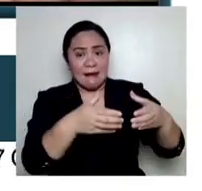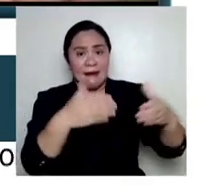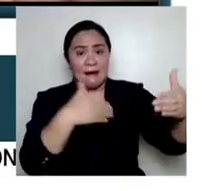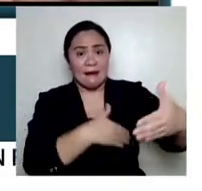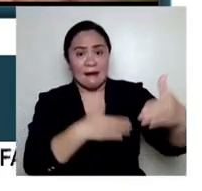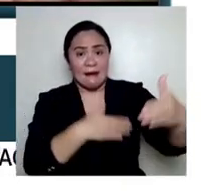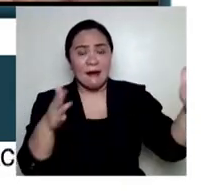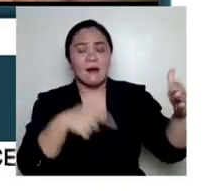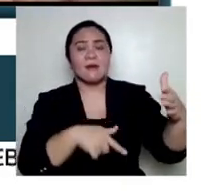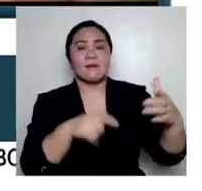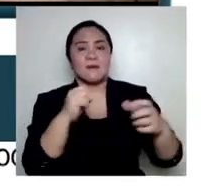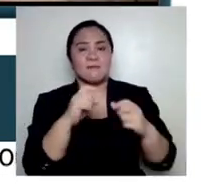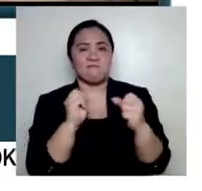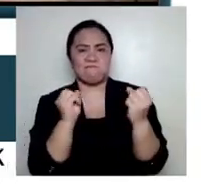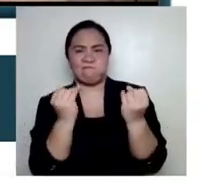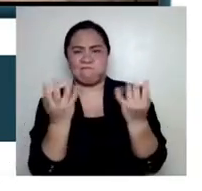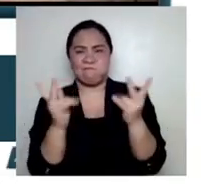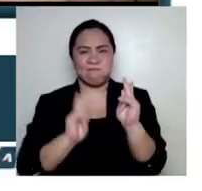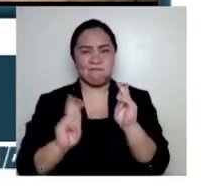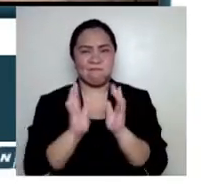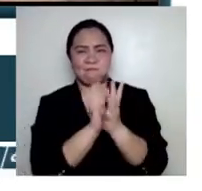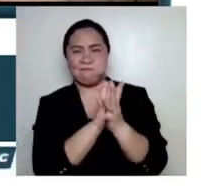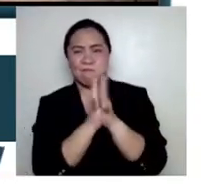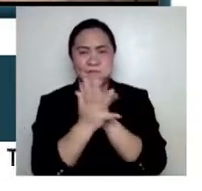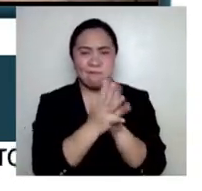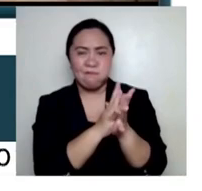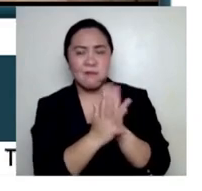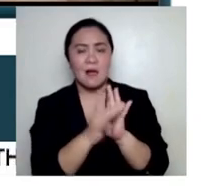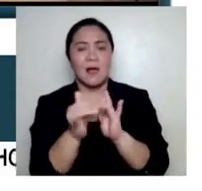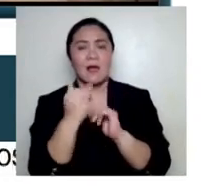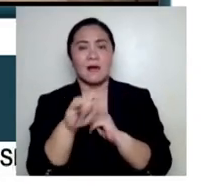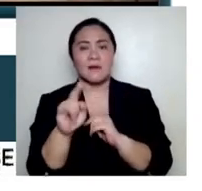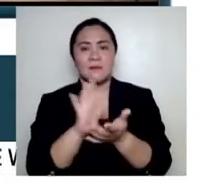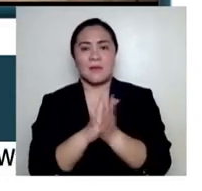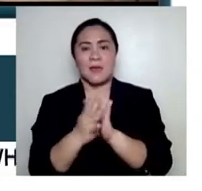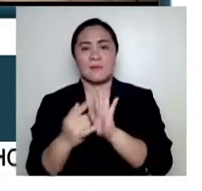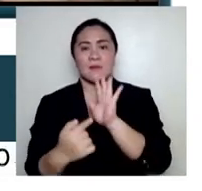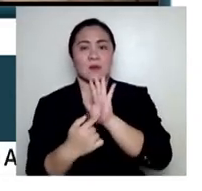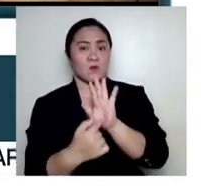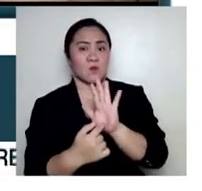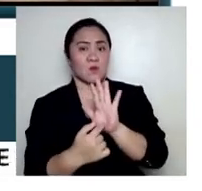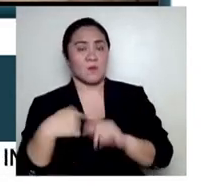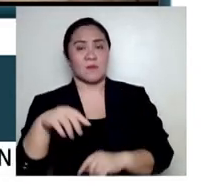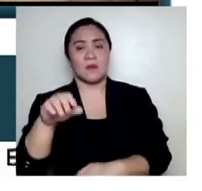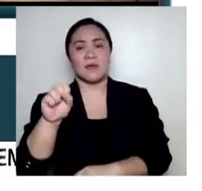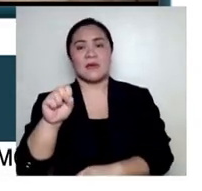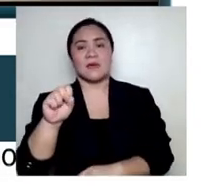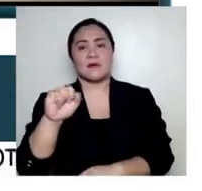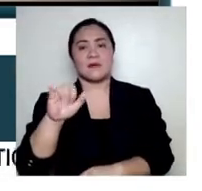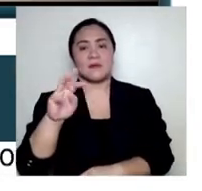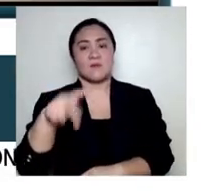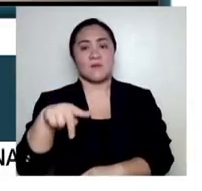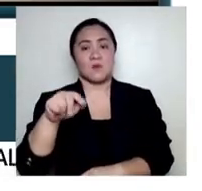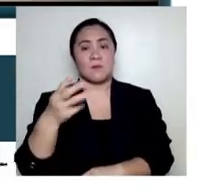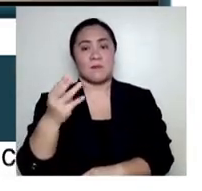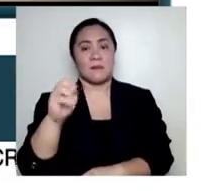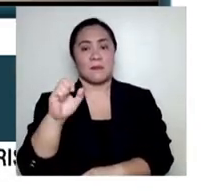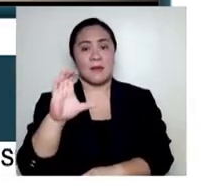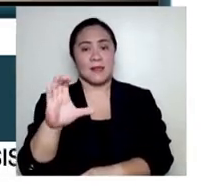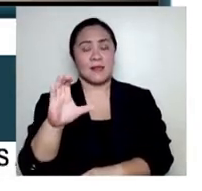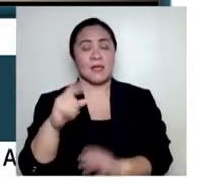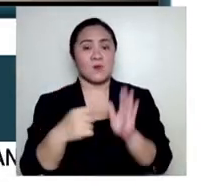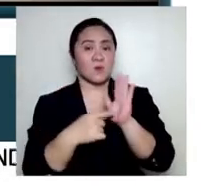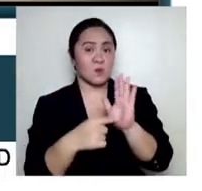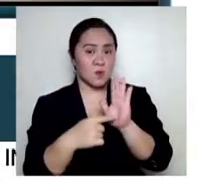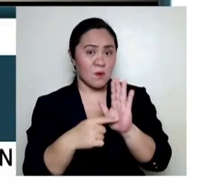more, crowded spaces, people who are symptomatic, they are actually advised, to continue on